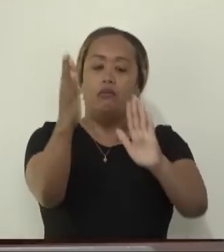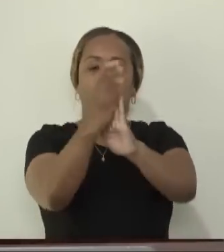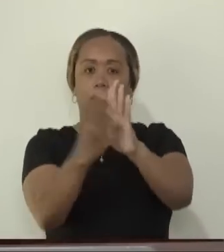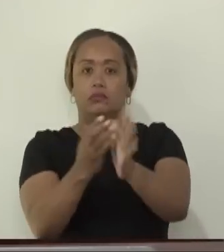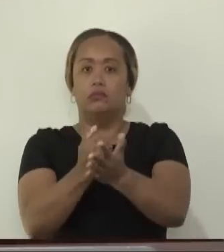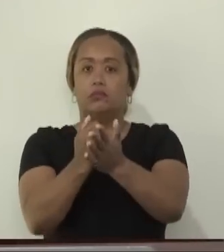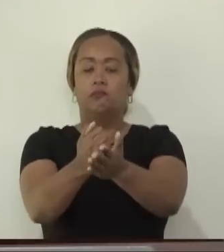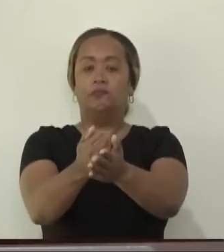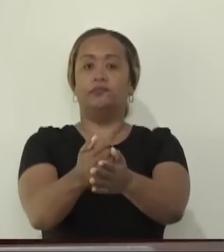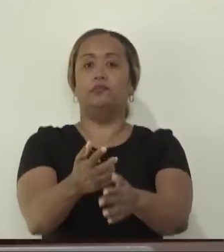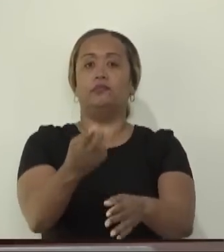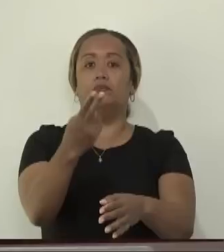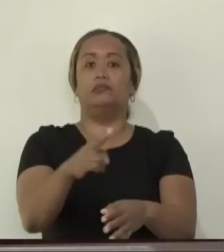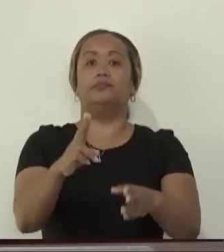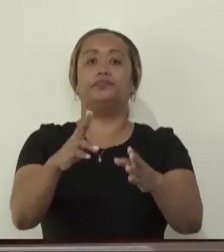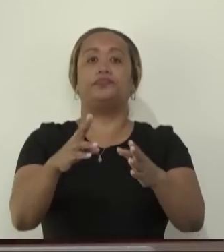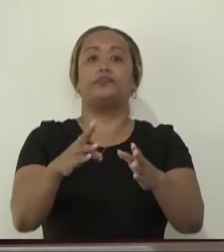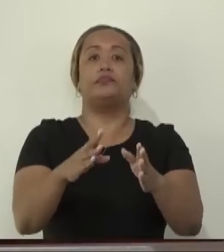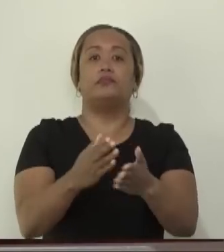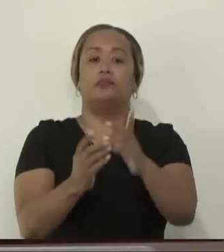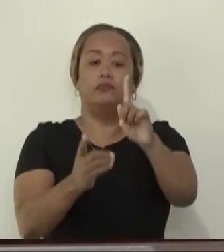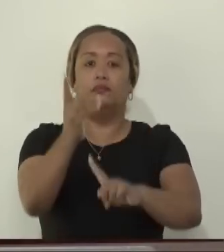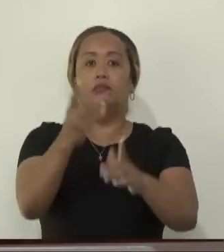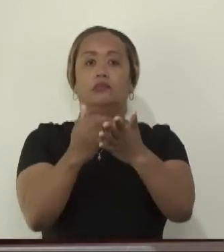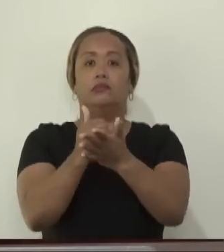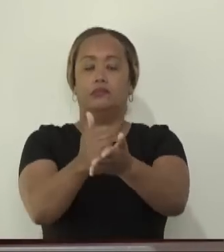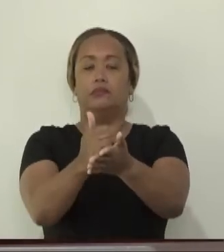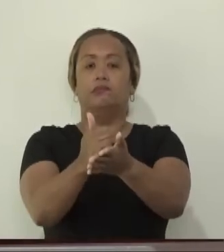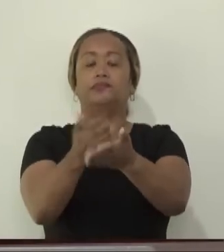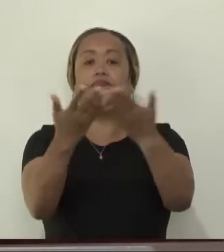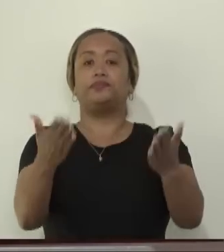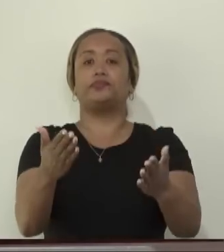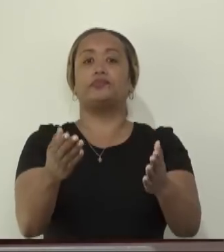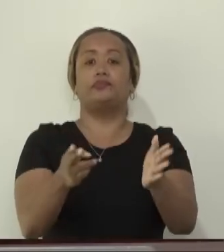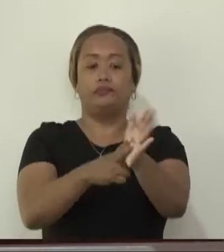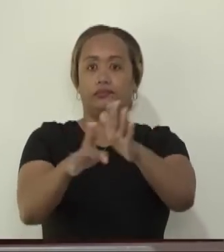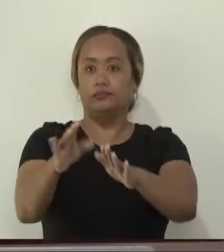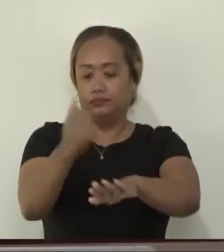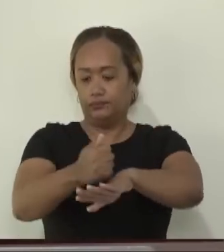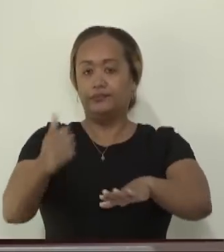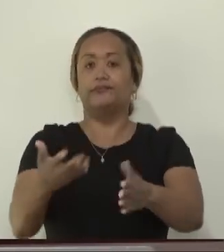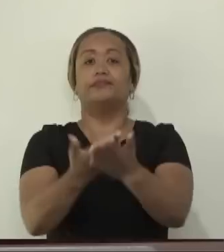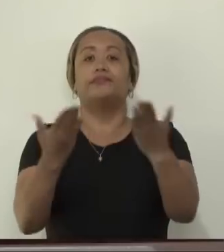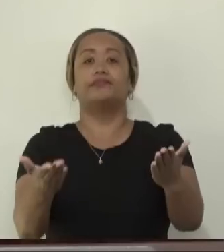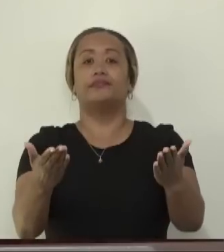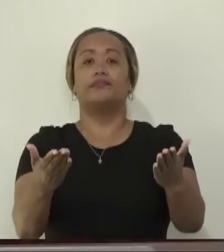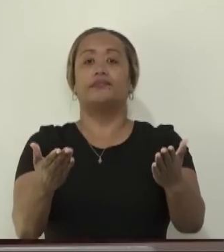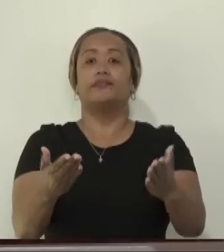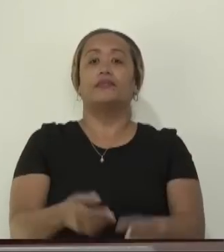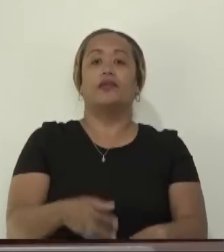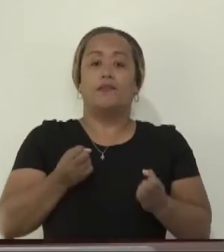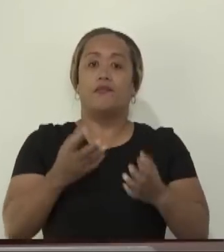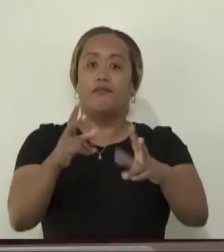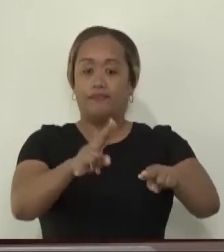support and official development assistance that the New Zealand government generously provides for